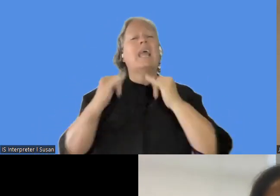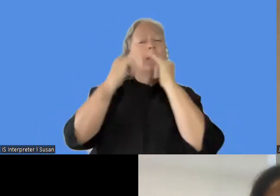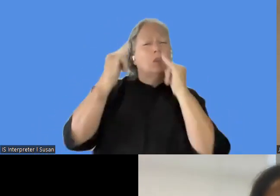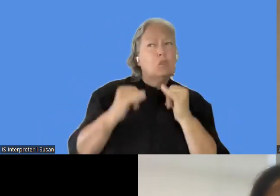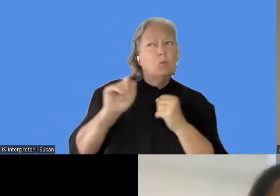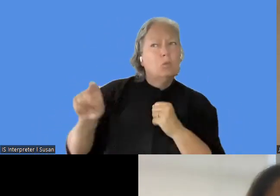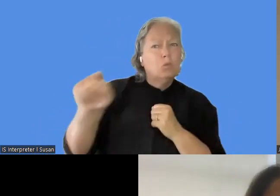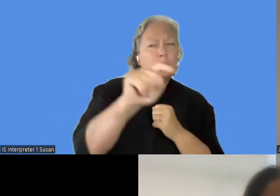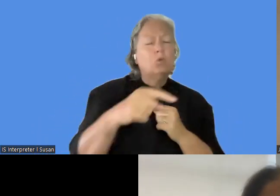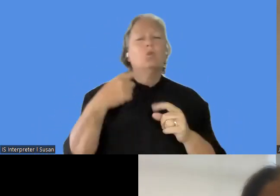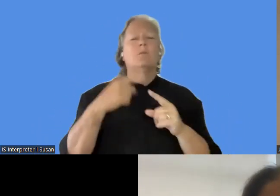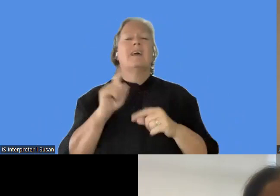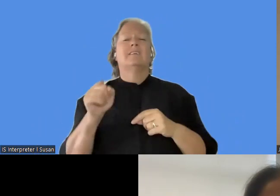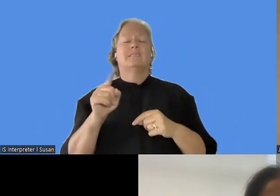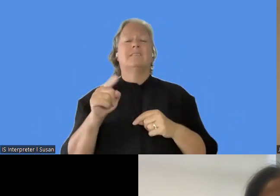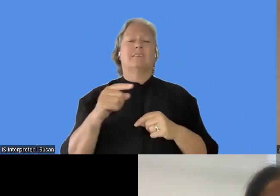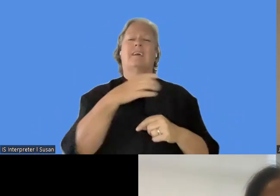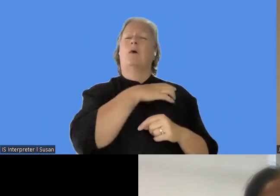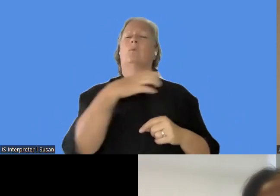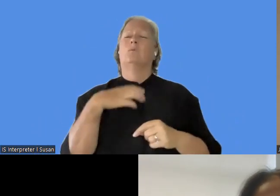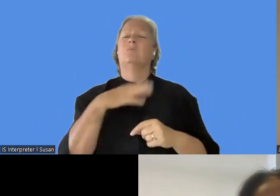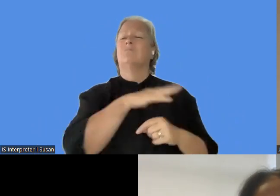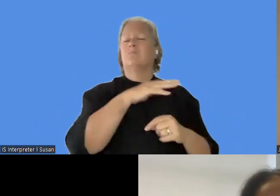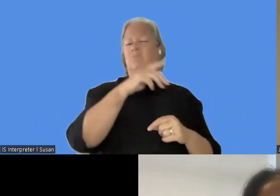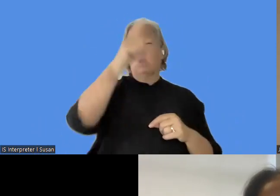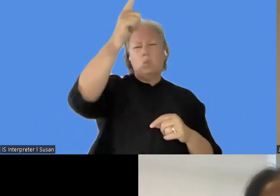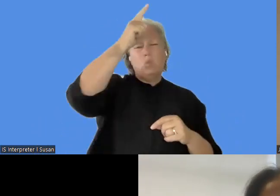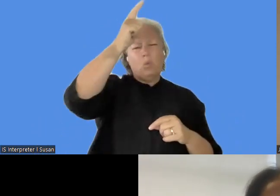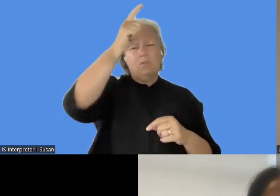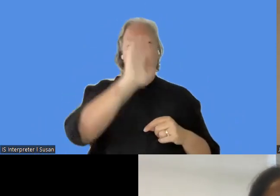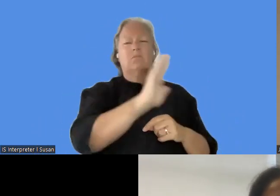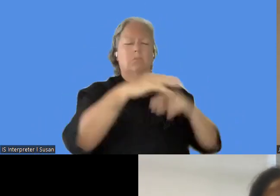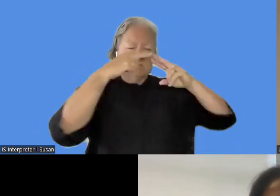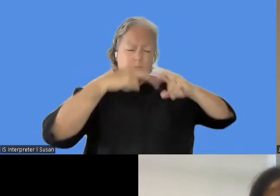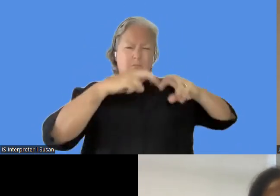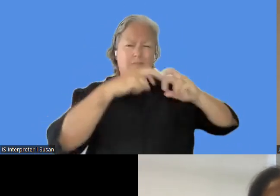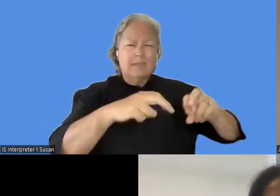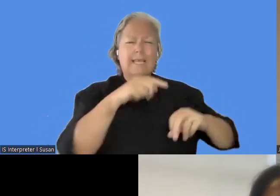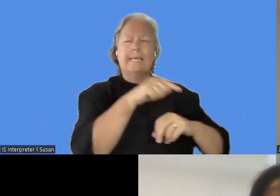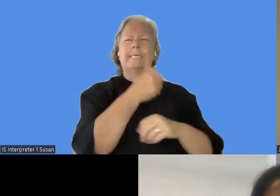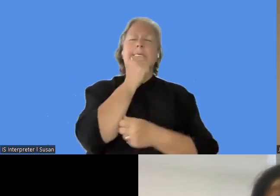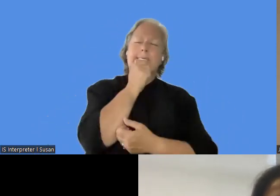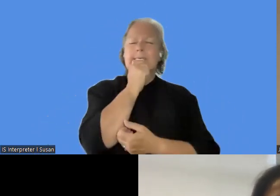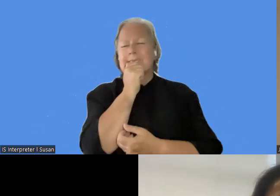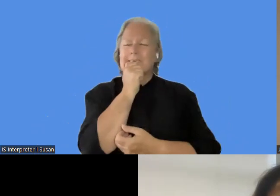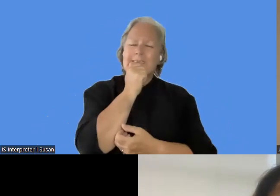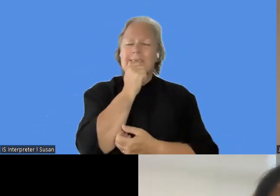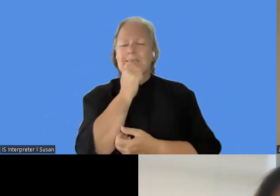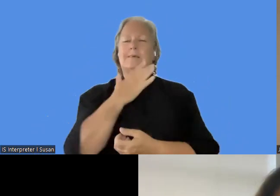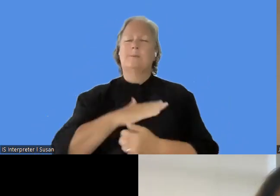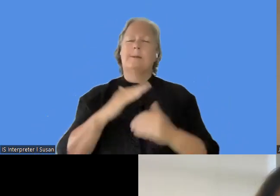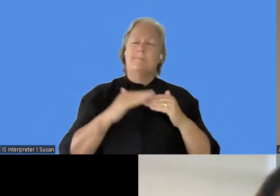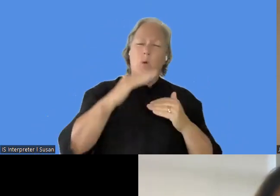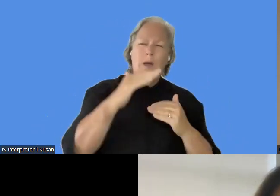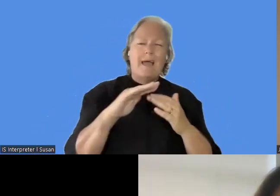of Persons with Disabilities in Jordan also exploring to collect more information on the well-being of people